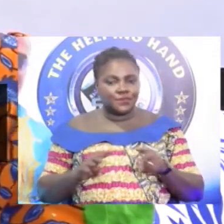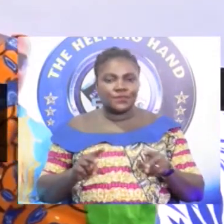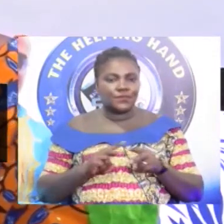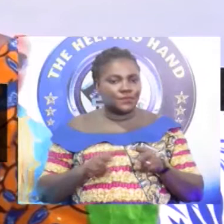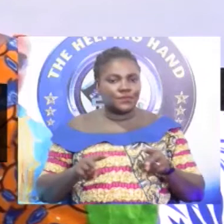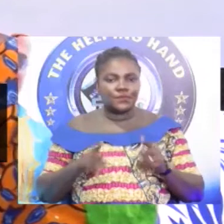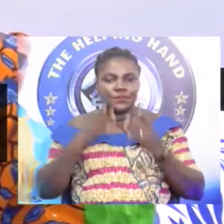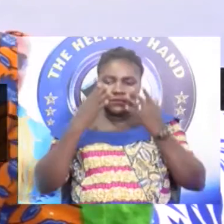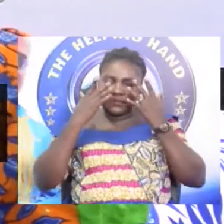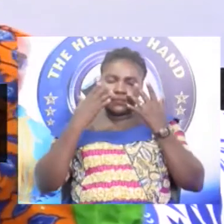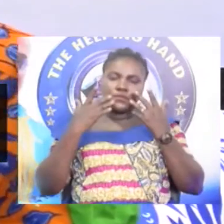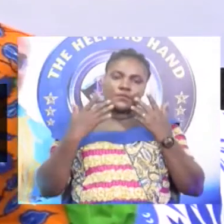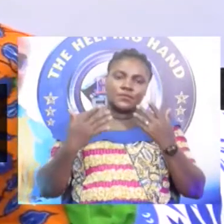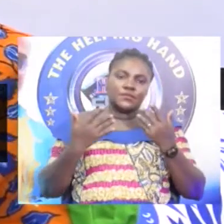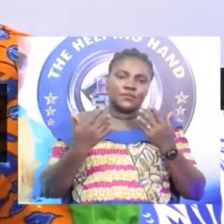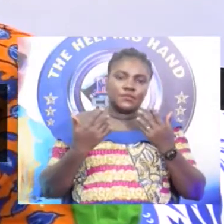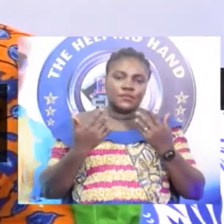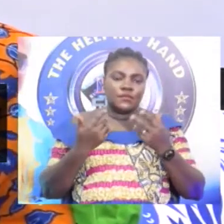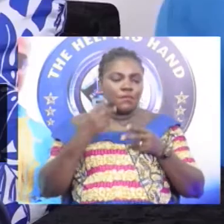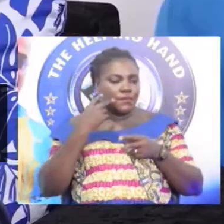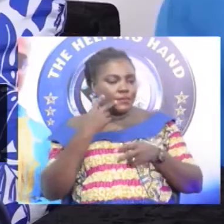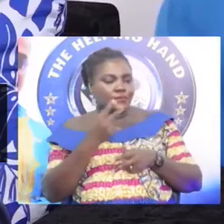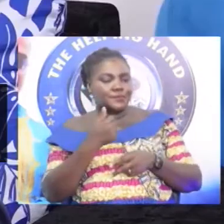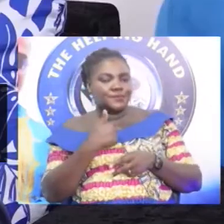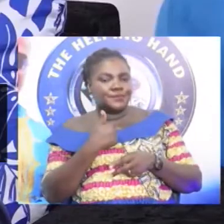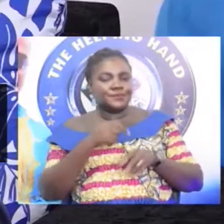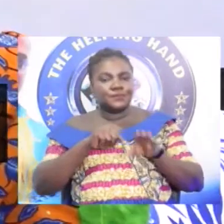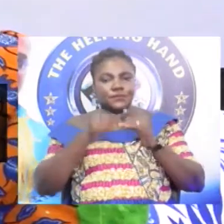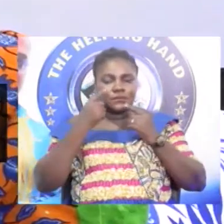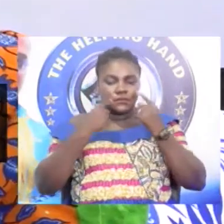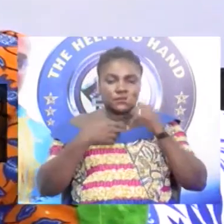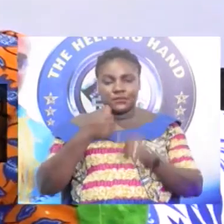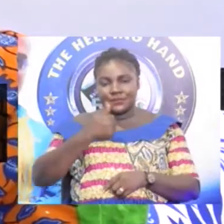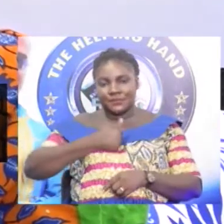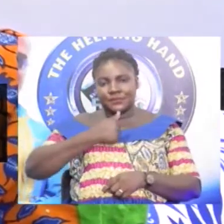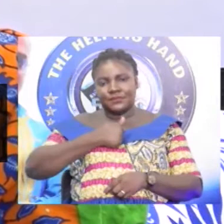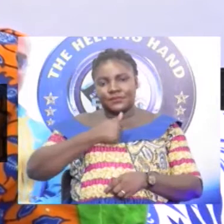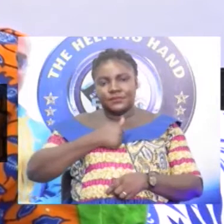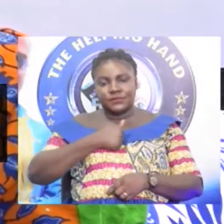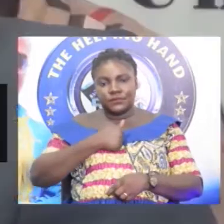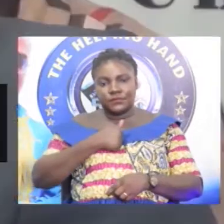me, who is no status? Me and Kasakura,